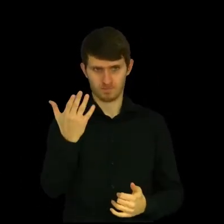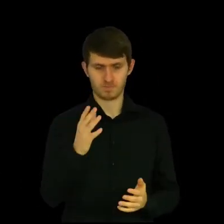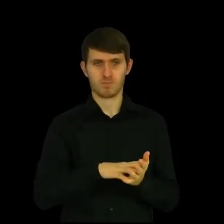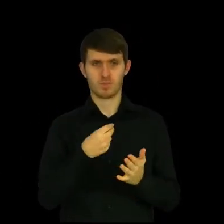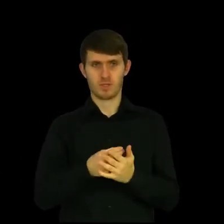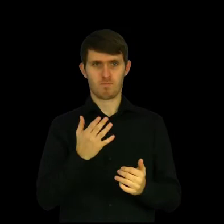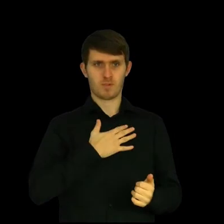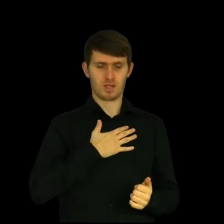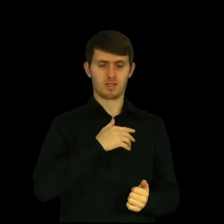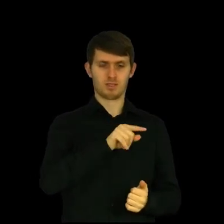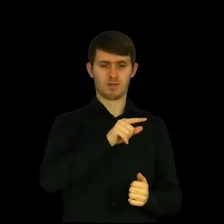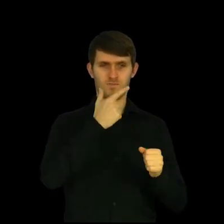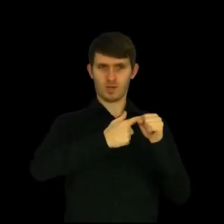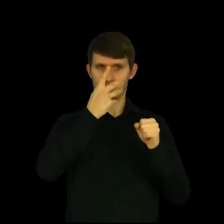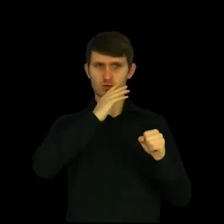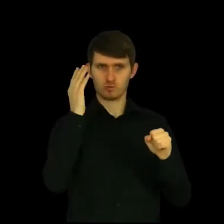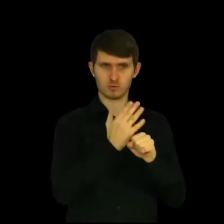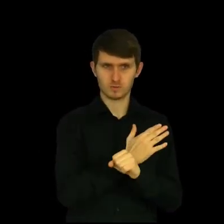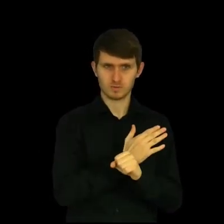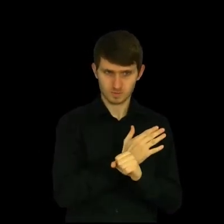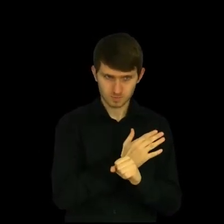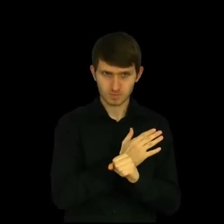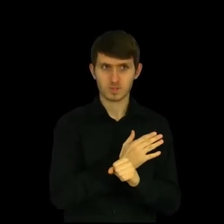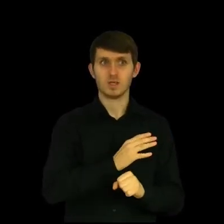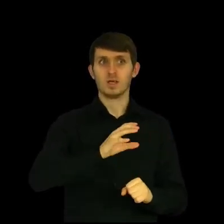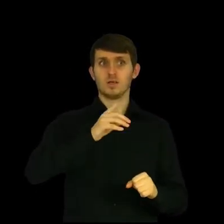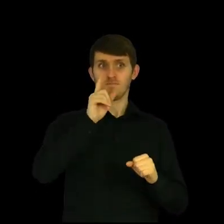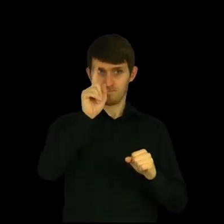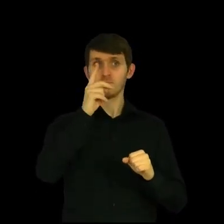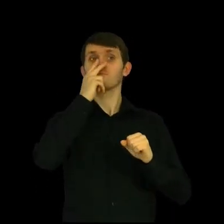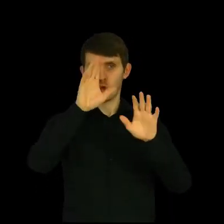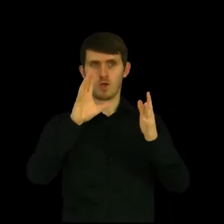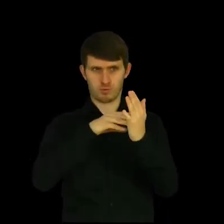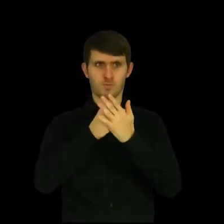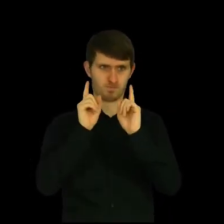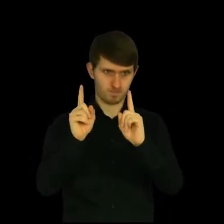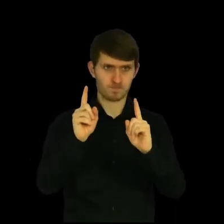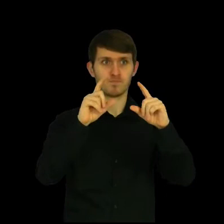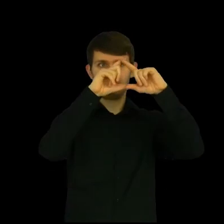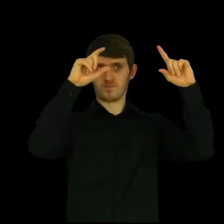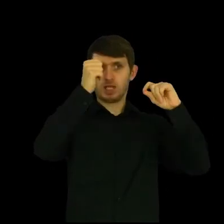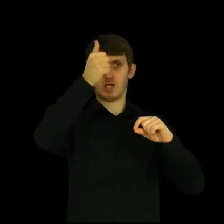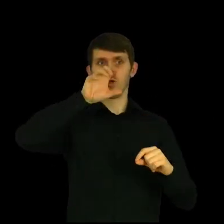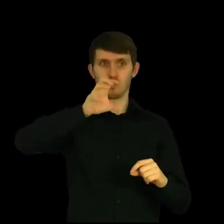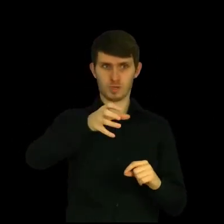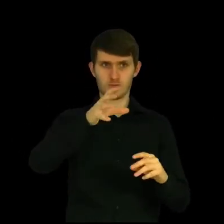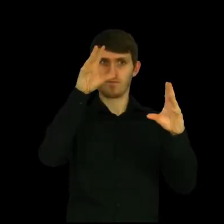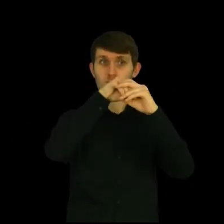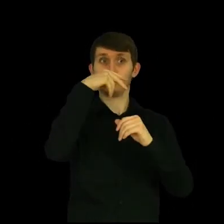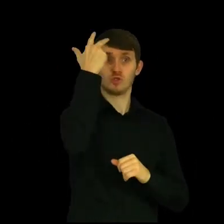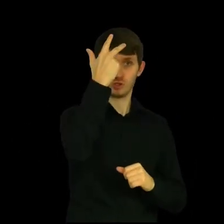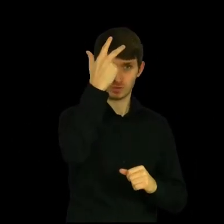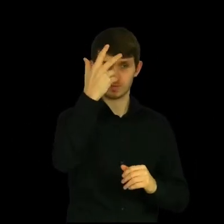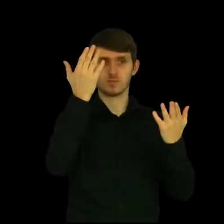looks like. So if we divide it into groups of 3, then, for example, this is a group of